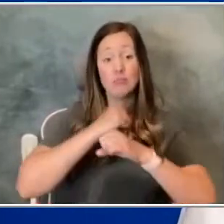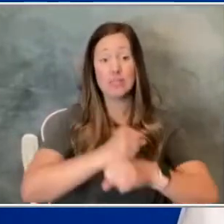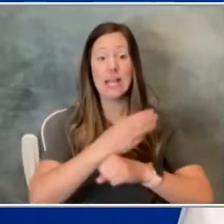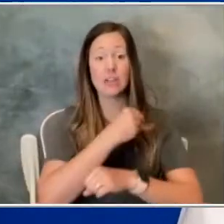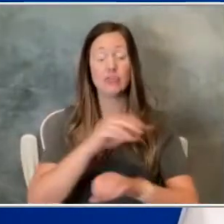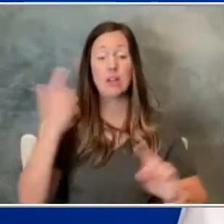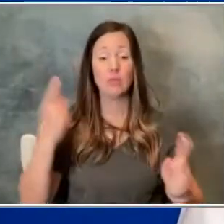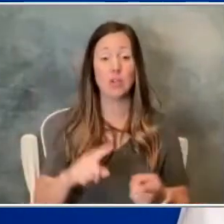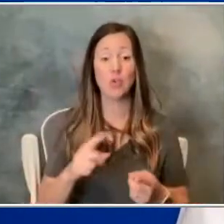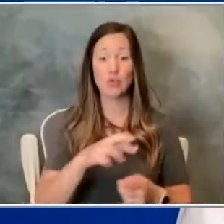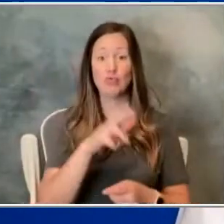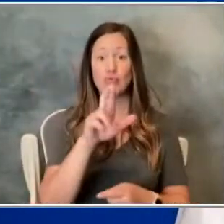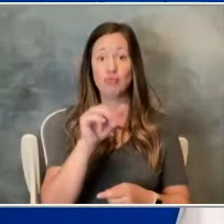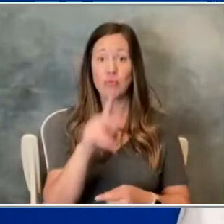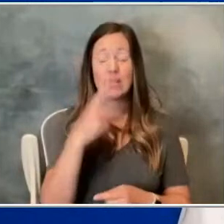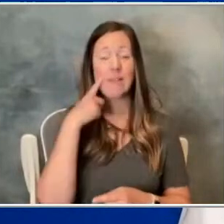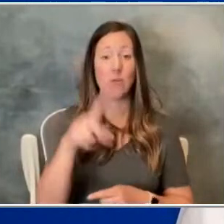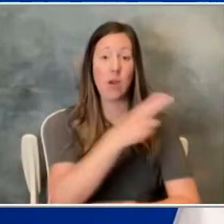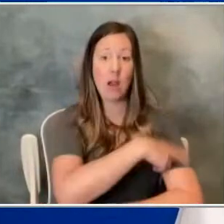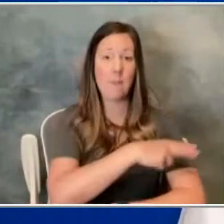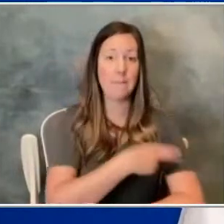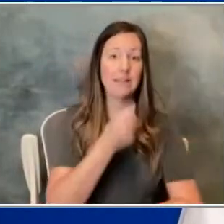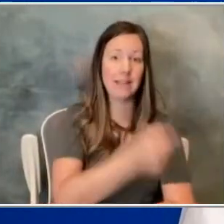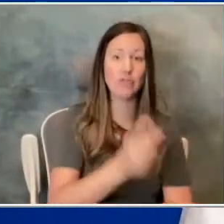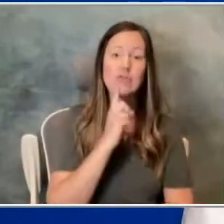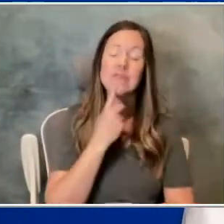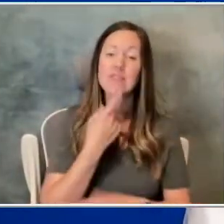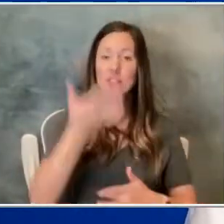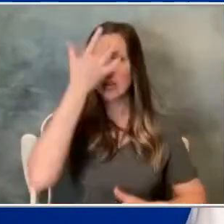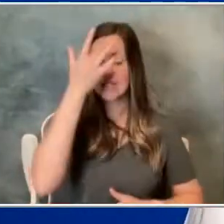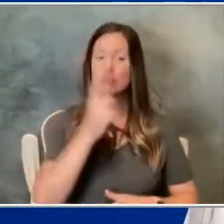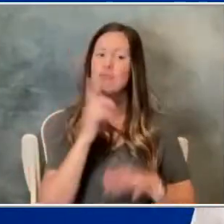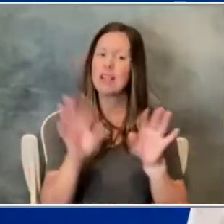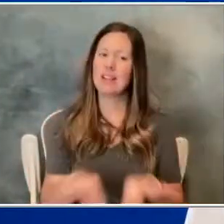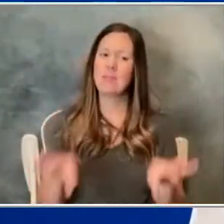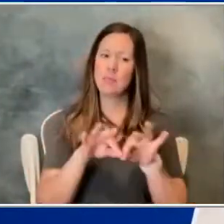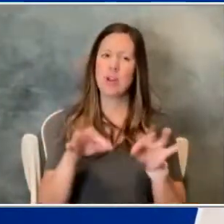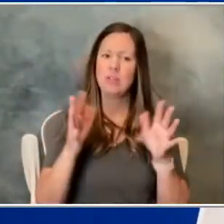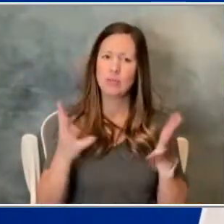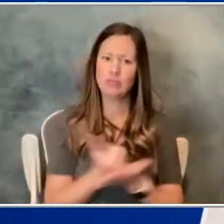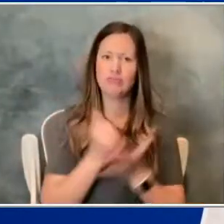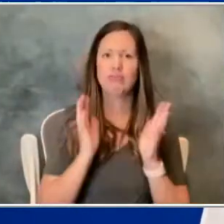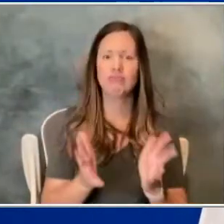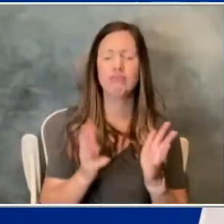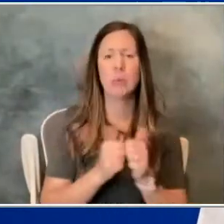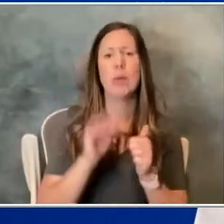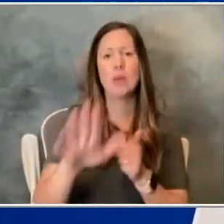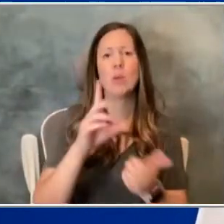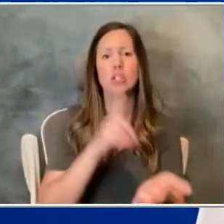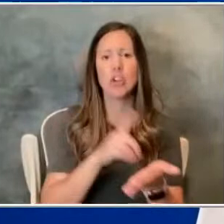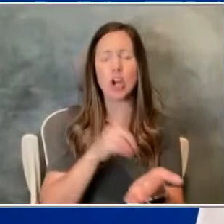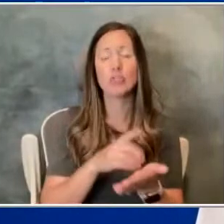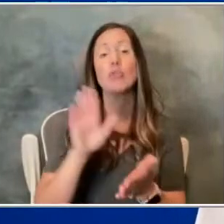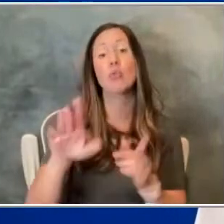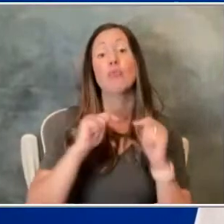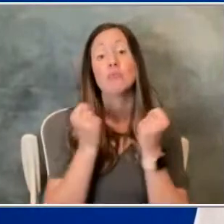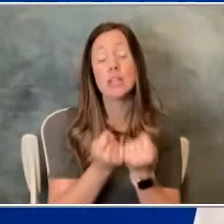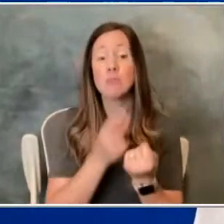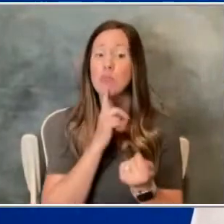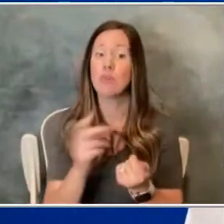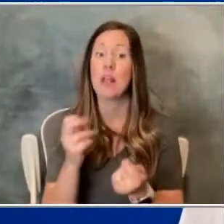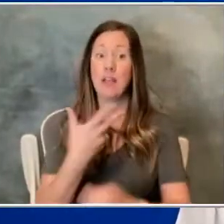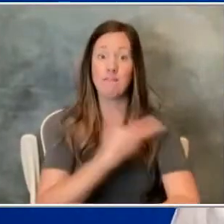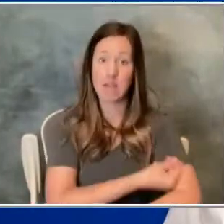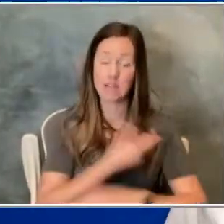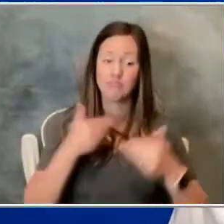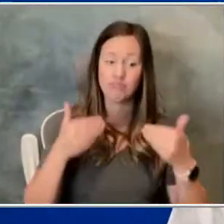of hospitalization and severe disease. Vitally important to speak with your healthcare professionals, your healthcare team, and get vaccinated